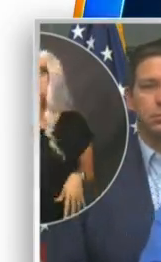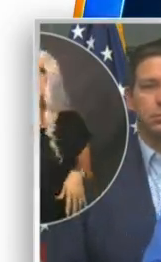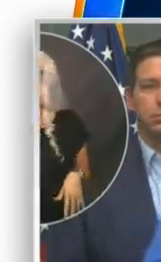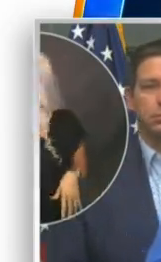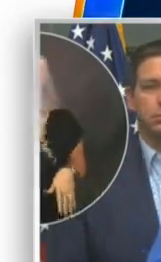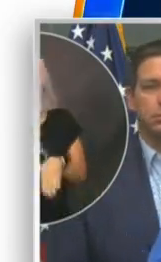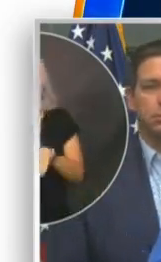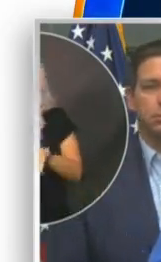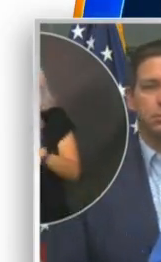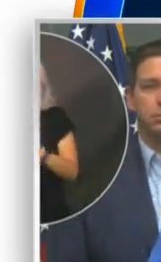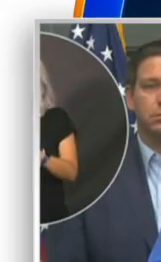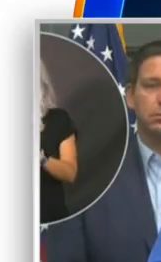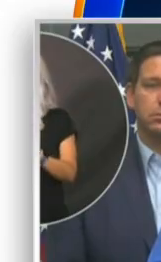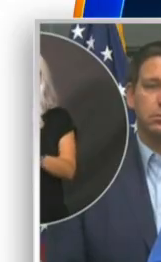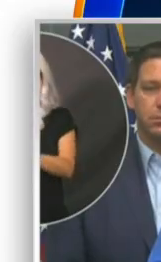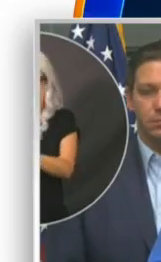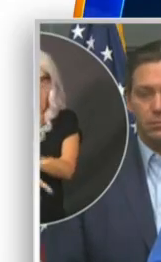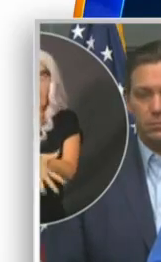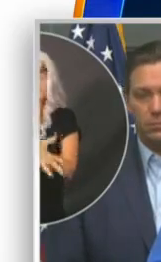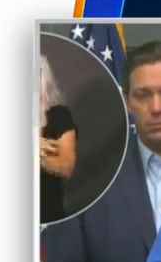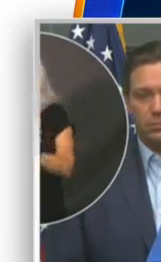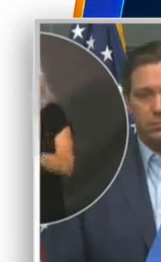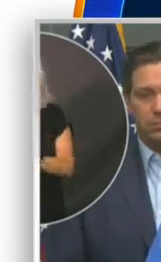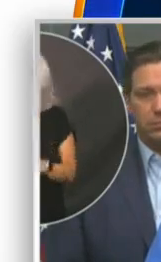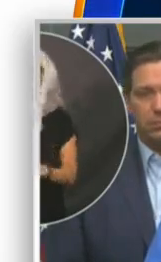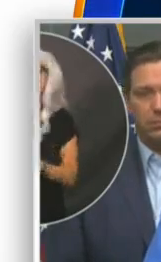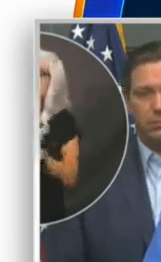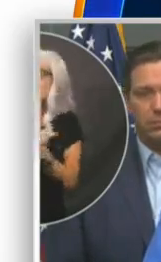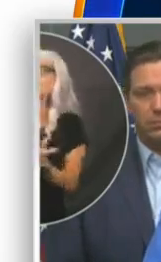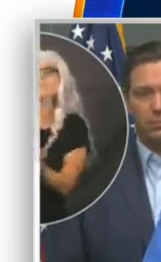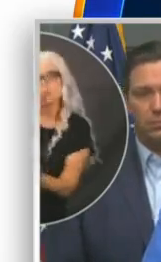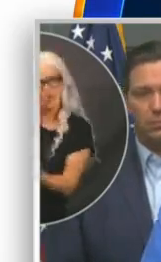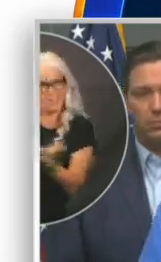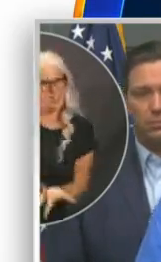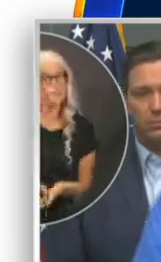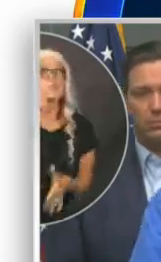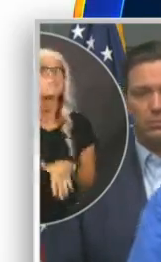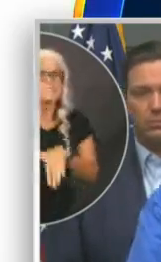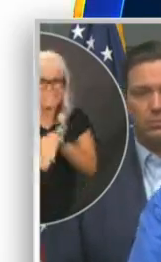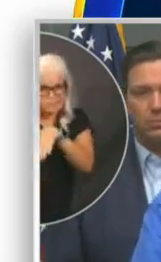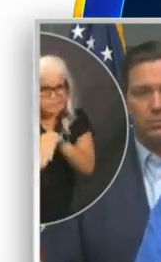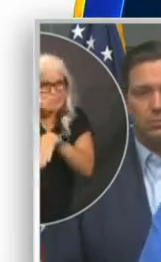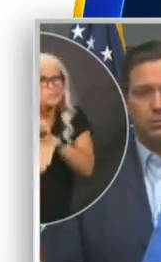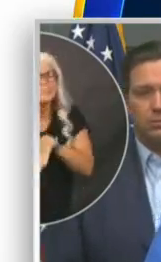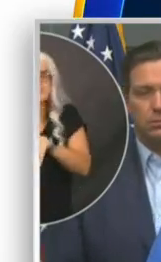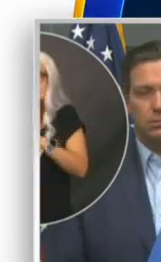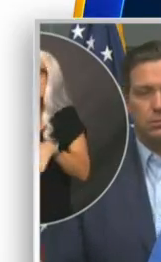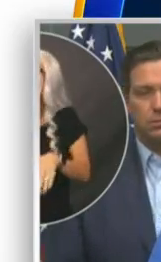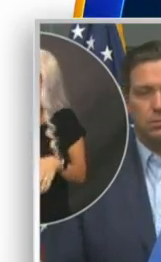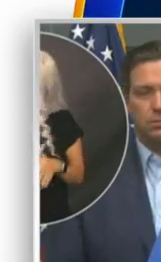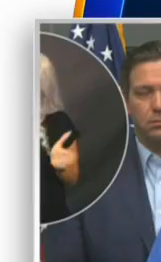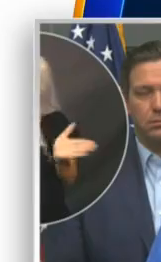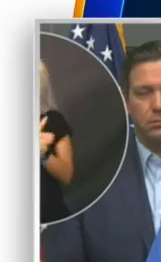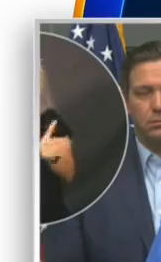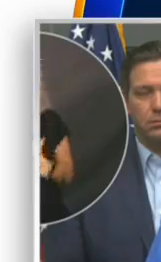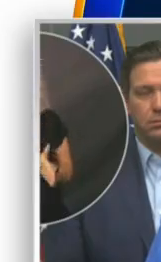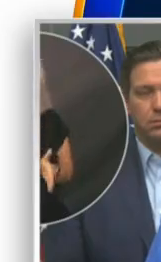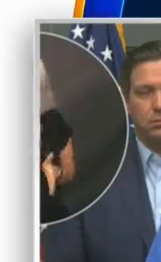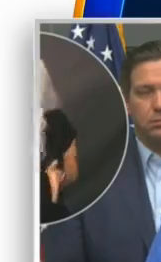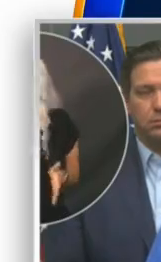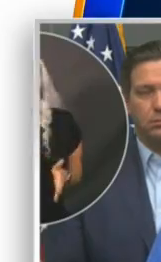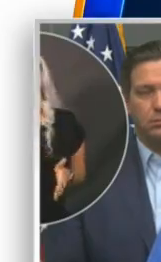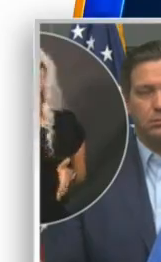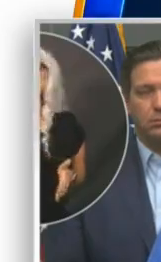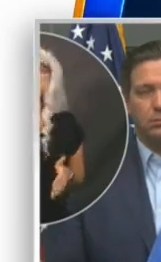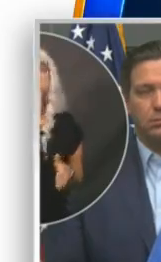tornadoes. I urge Floridians who have made the decision to shelter in place, to stay indoors, and stay off